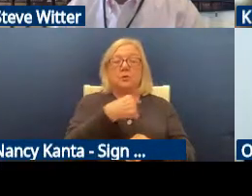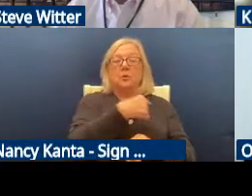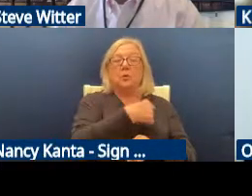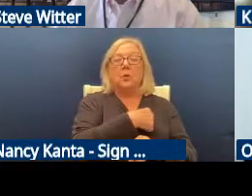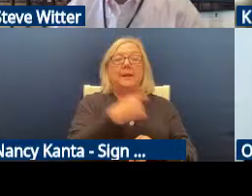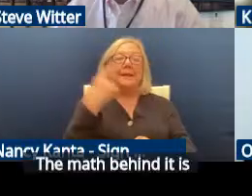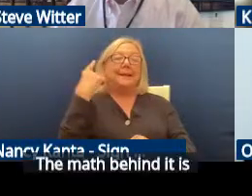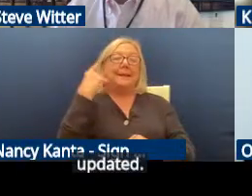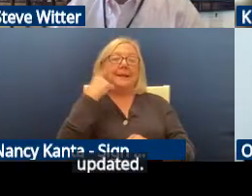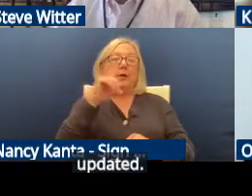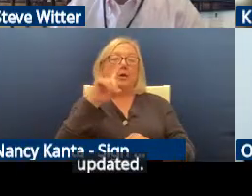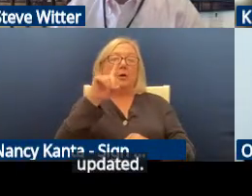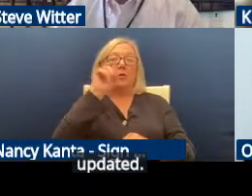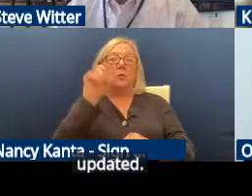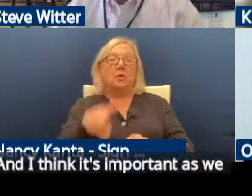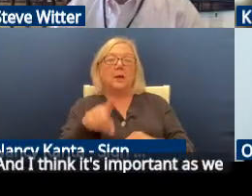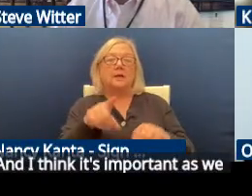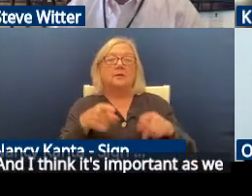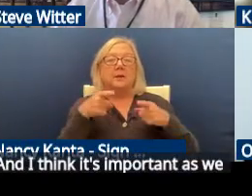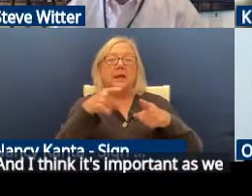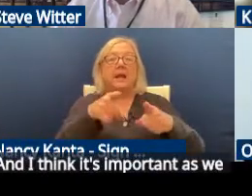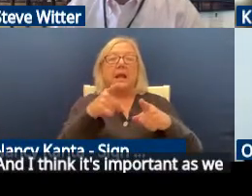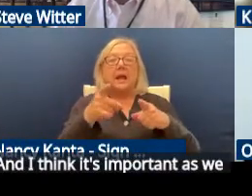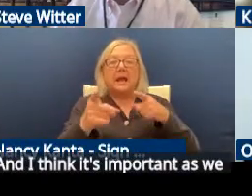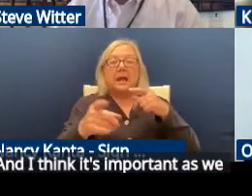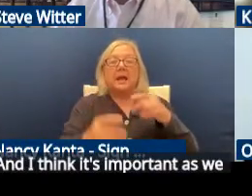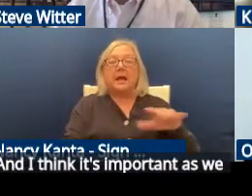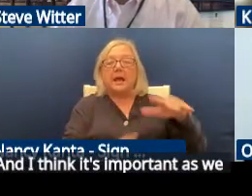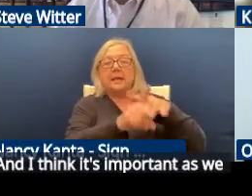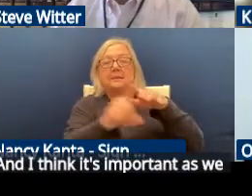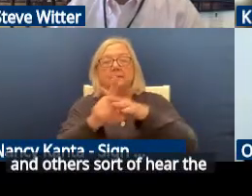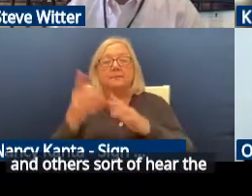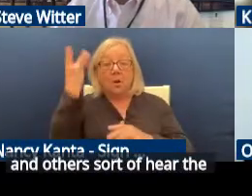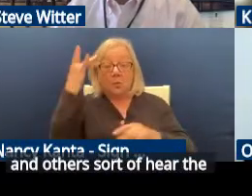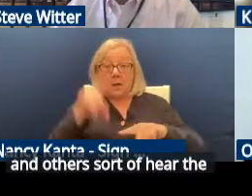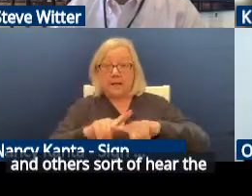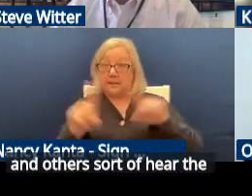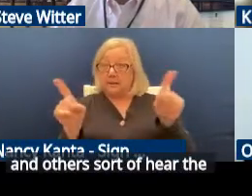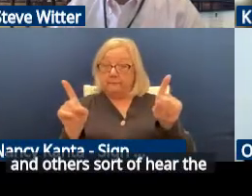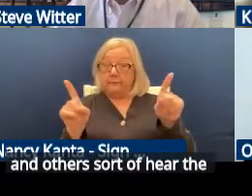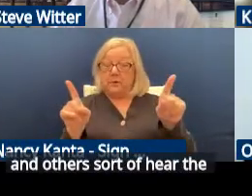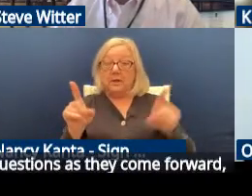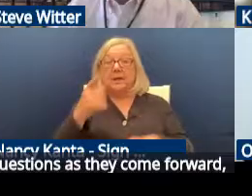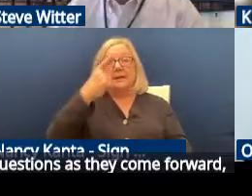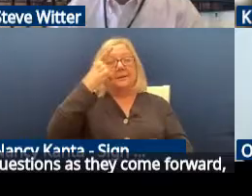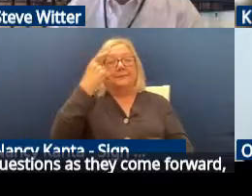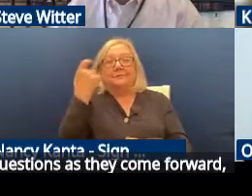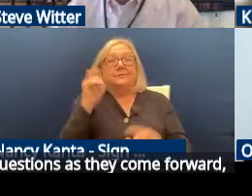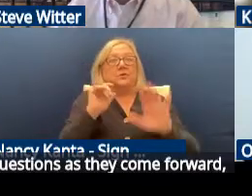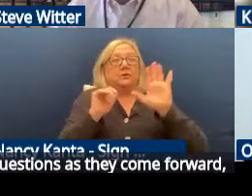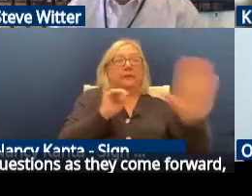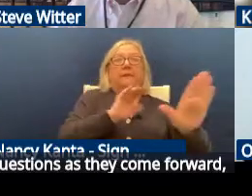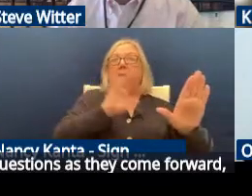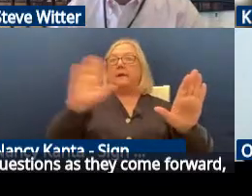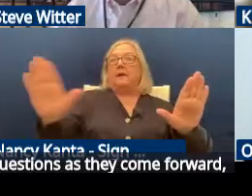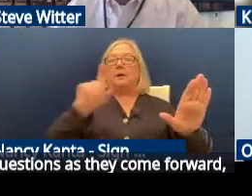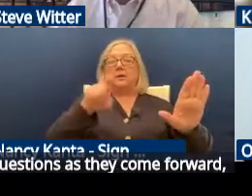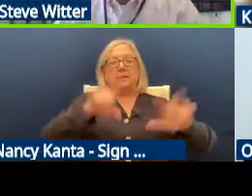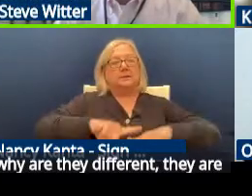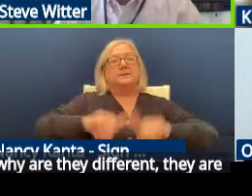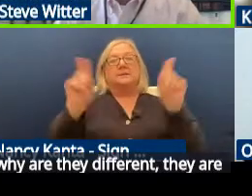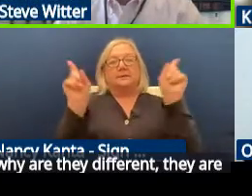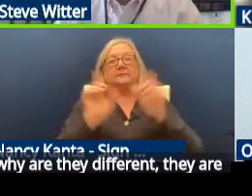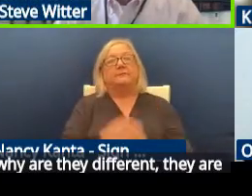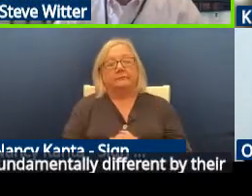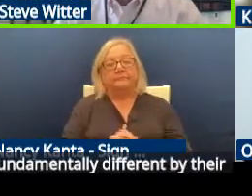the questions as they come forward, why are they different? They're fundamentally different by their very nature. Thank you. Thank